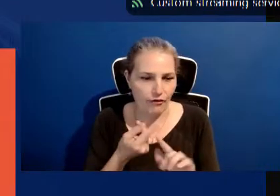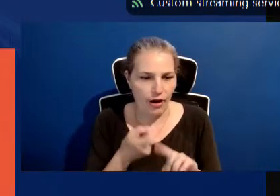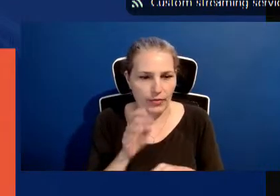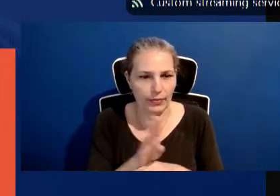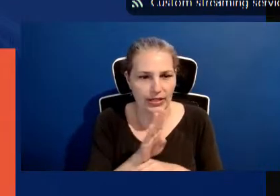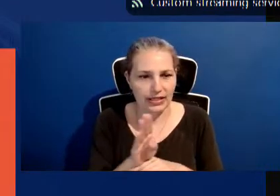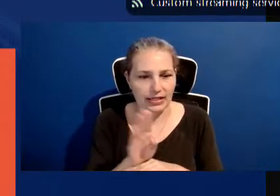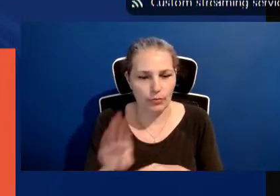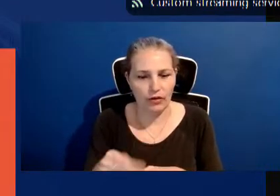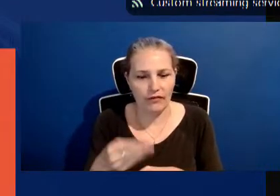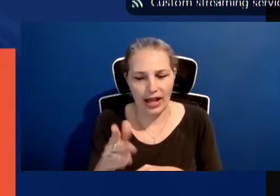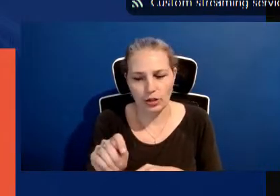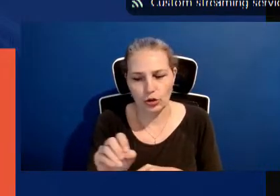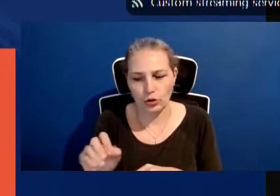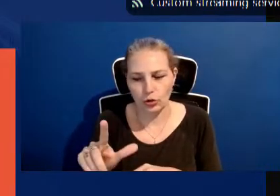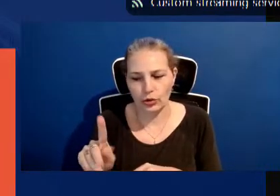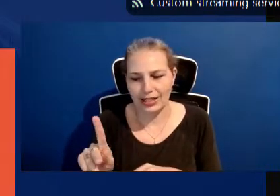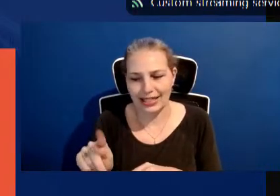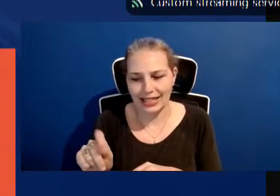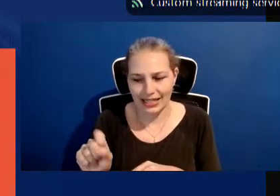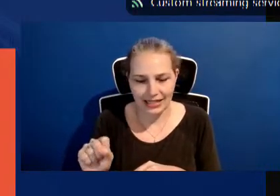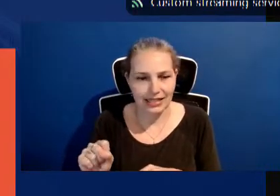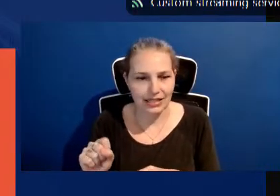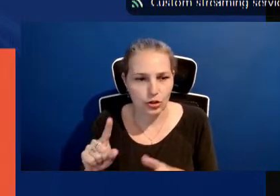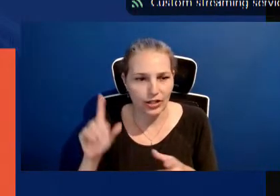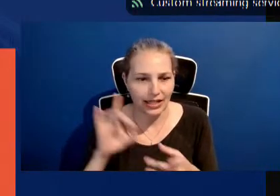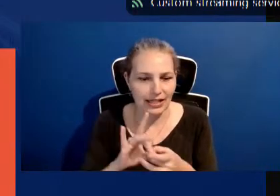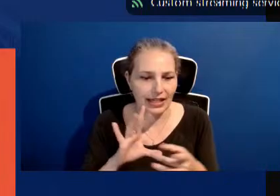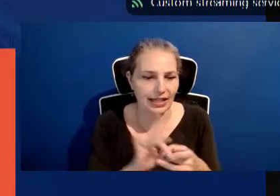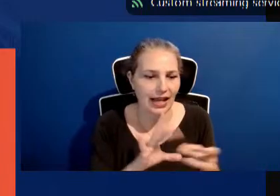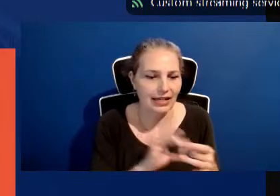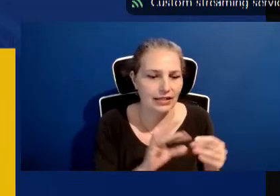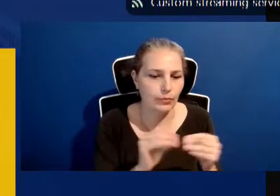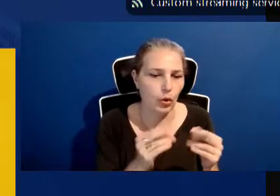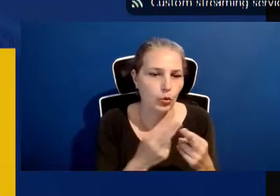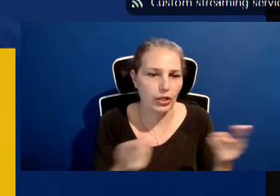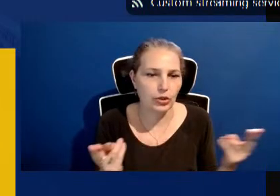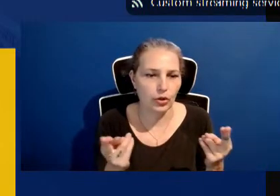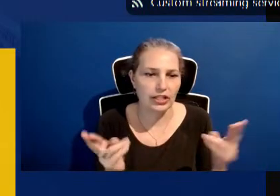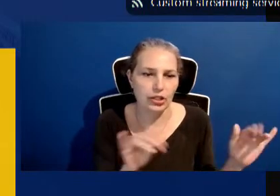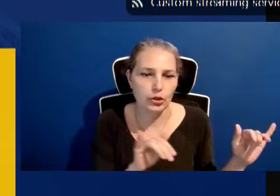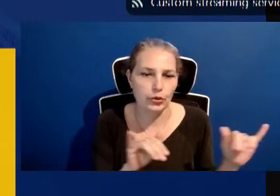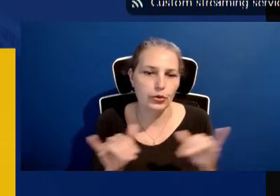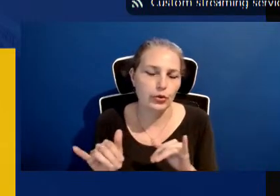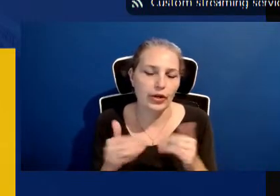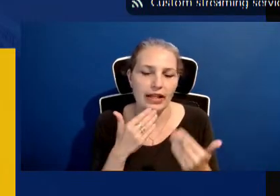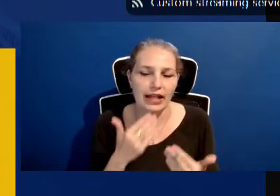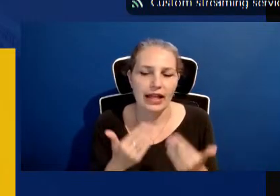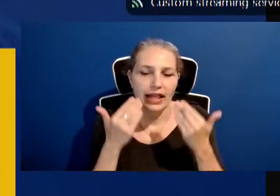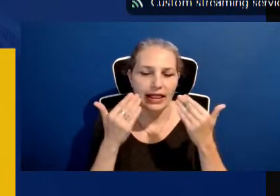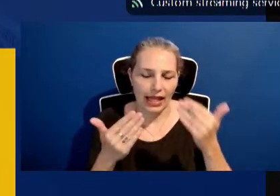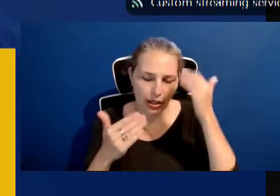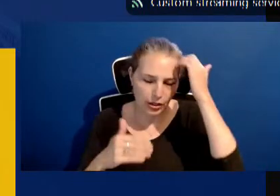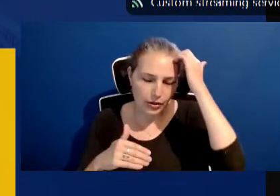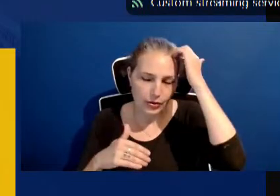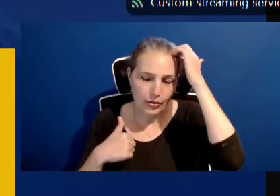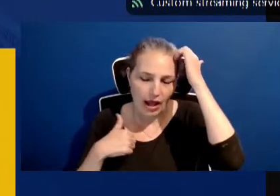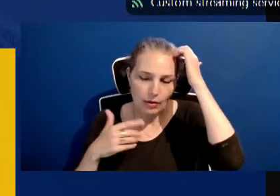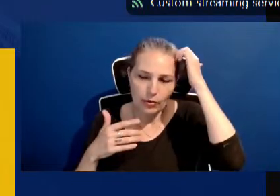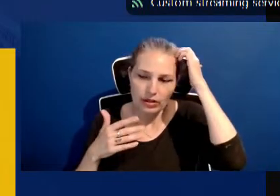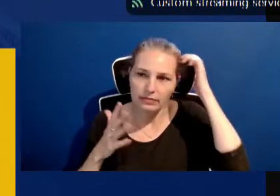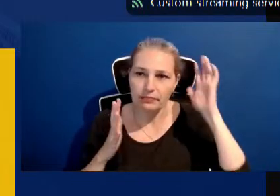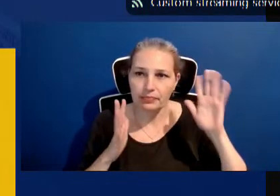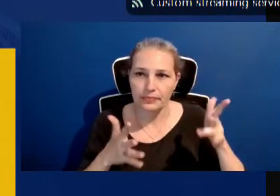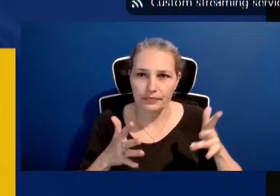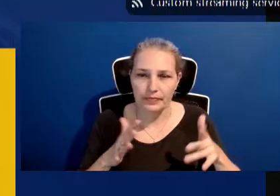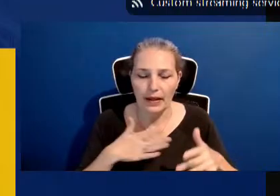they can utilize to promote themselves and connect them to all available resources. And so thank you so much. I'll leave you,